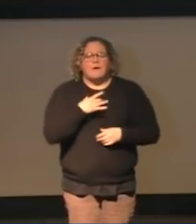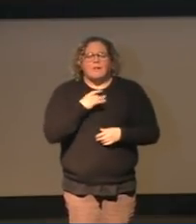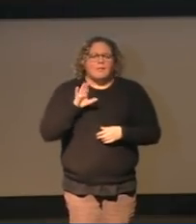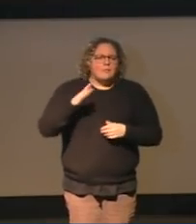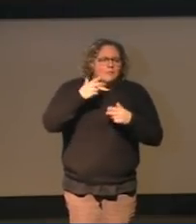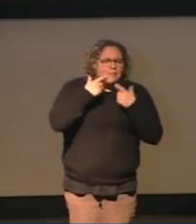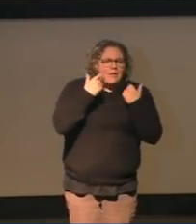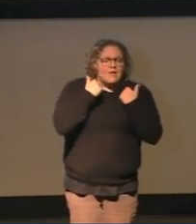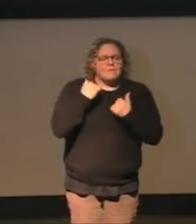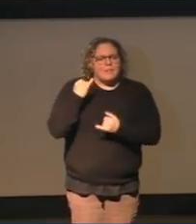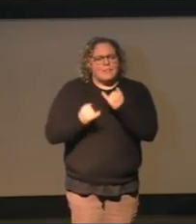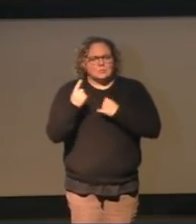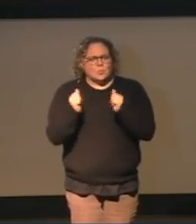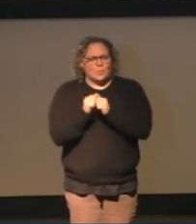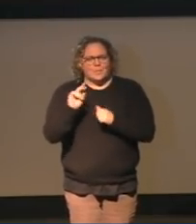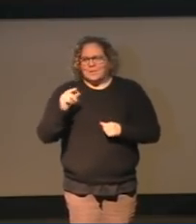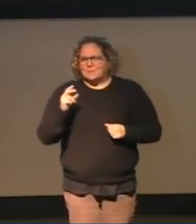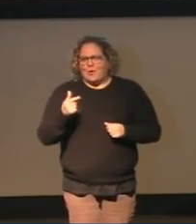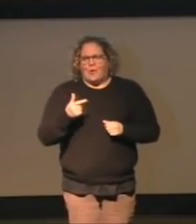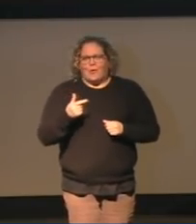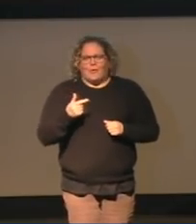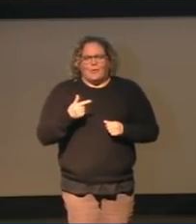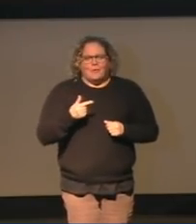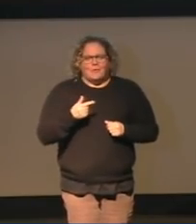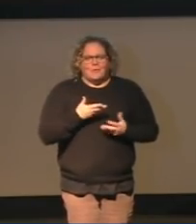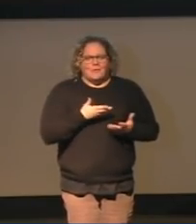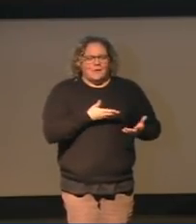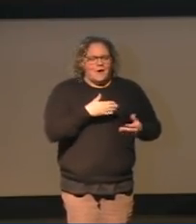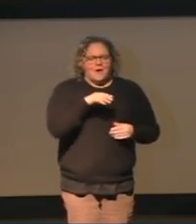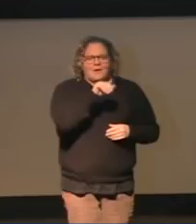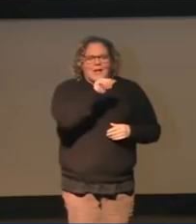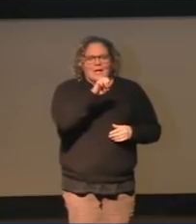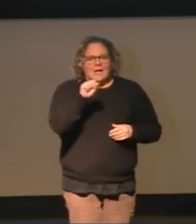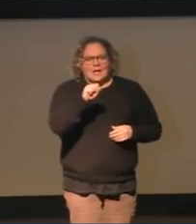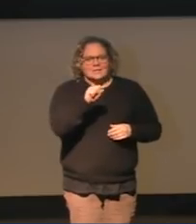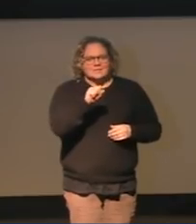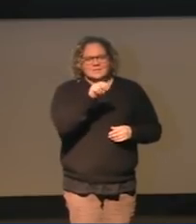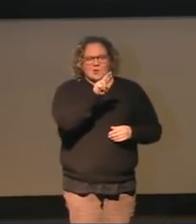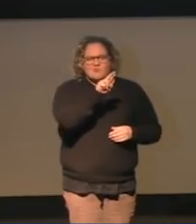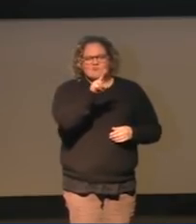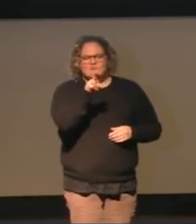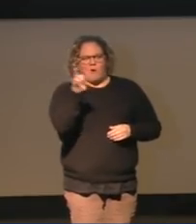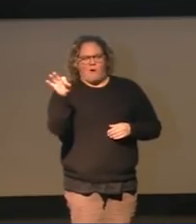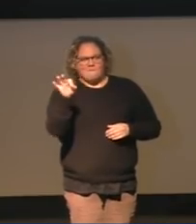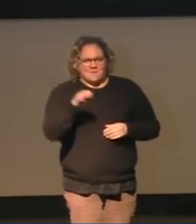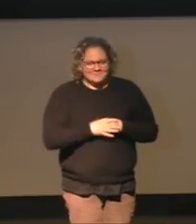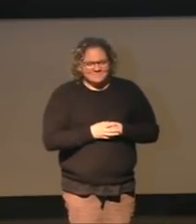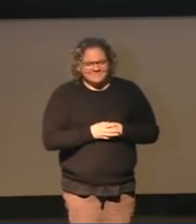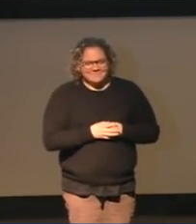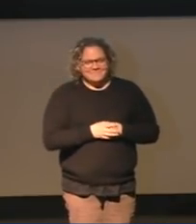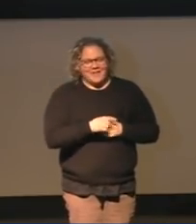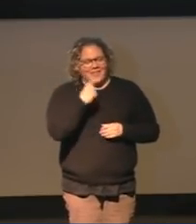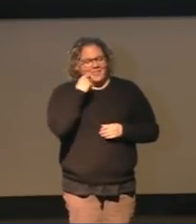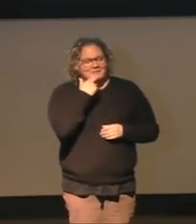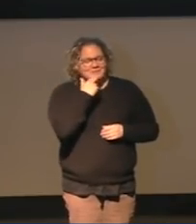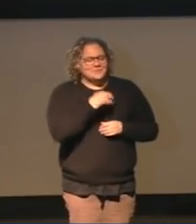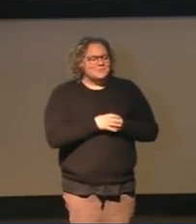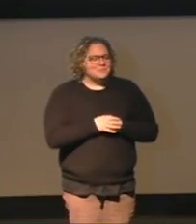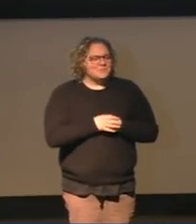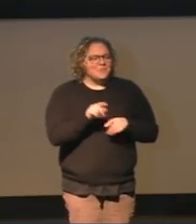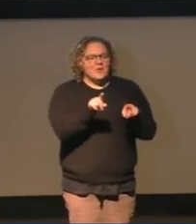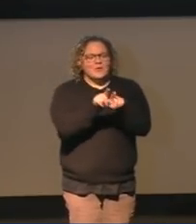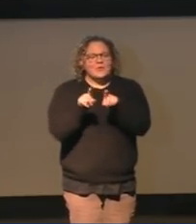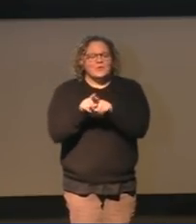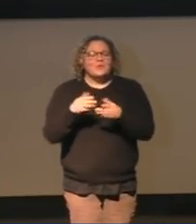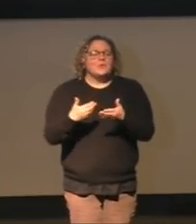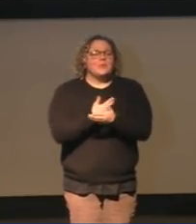the last one with the dog being AES's Rough. I thought that was really cute. Also, the new uniform across